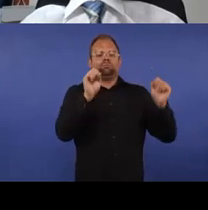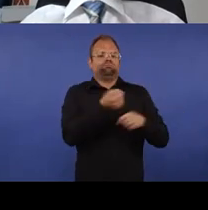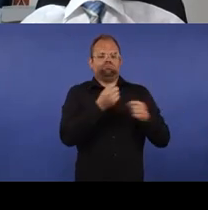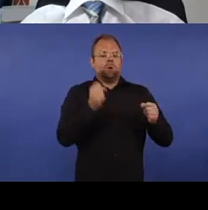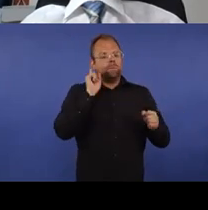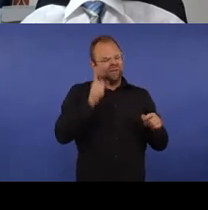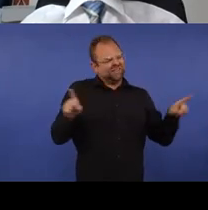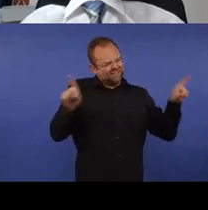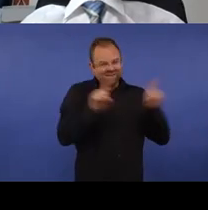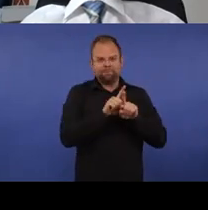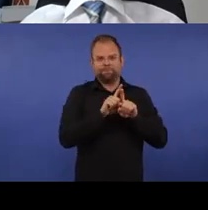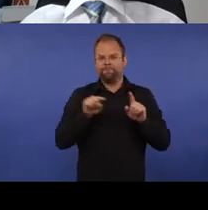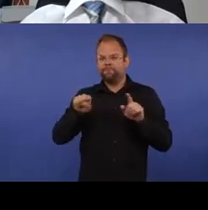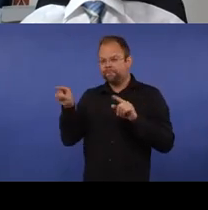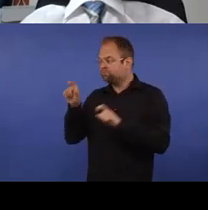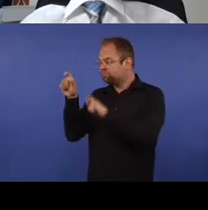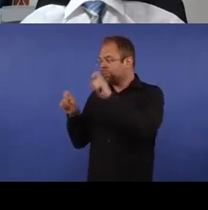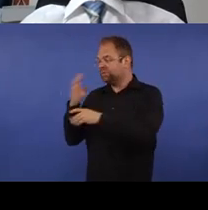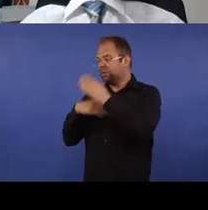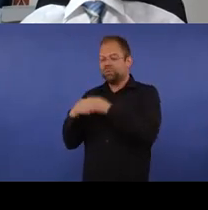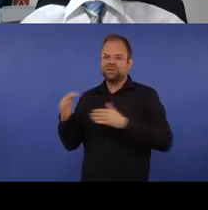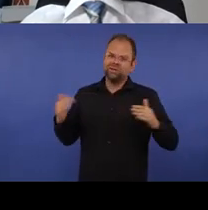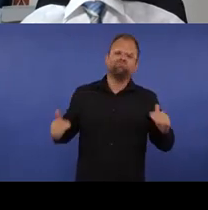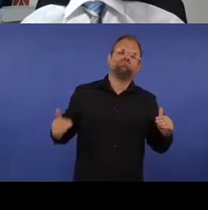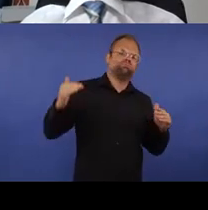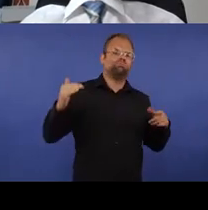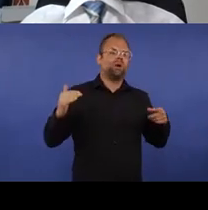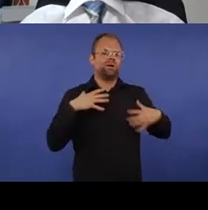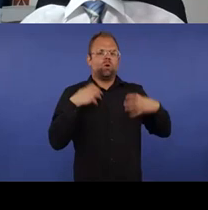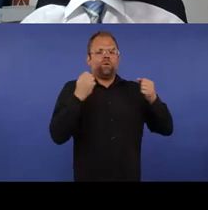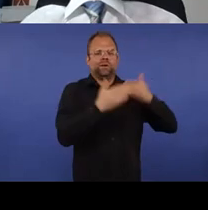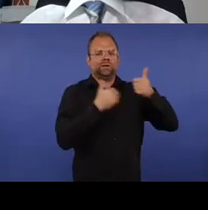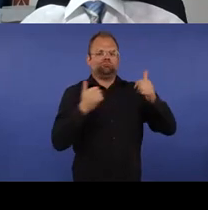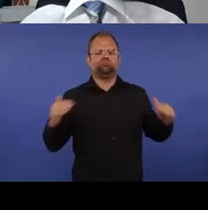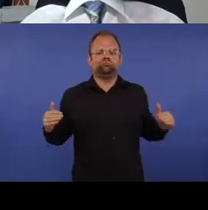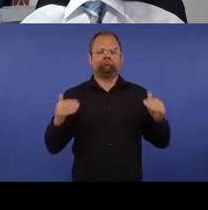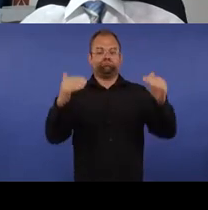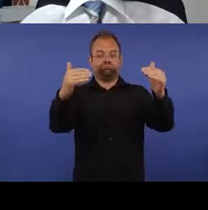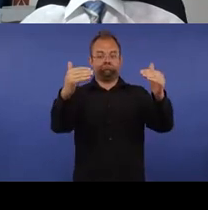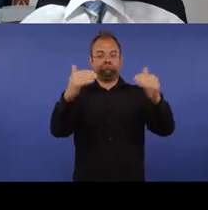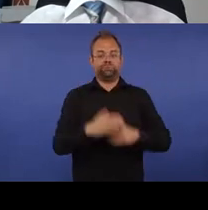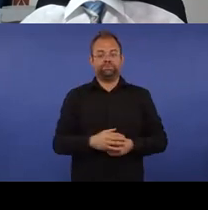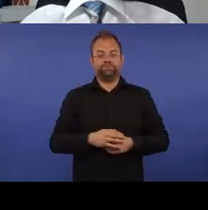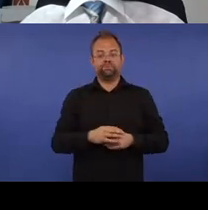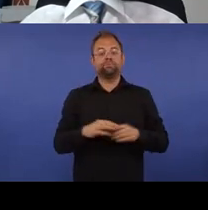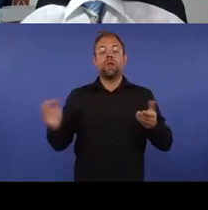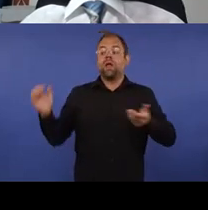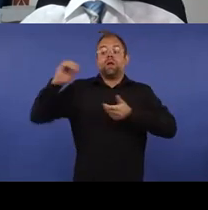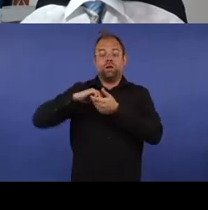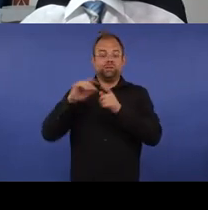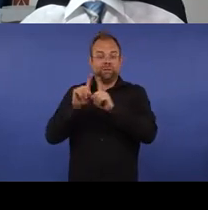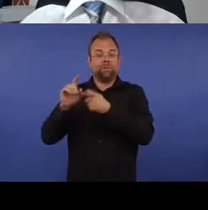Shafiq? Yeah, recognize the importance of the global independent living